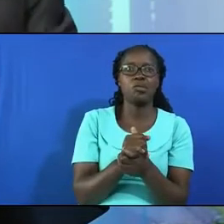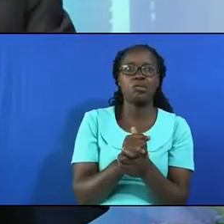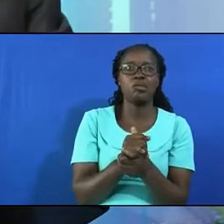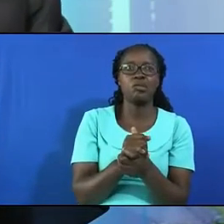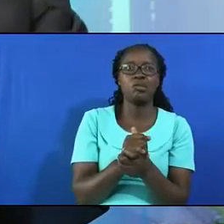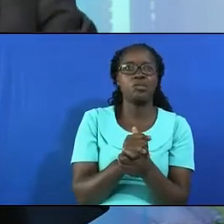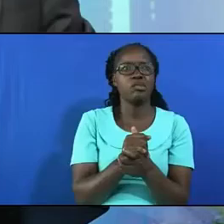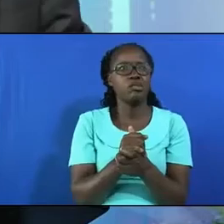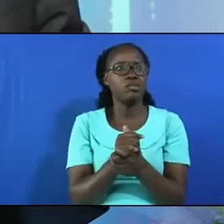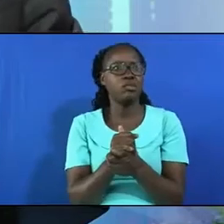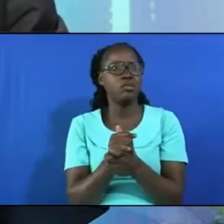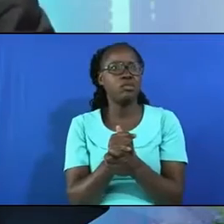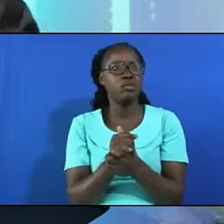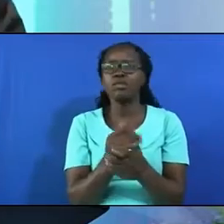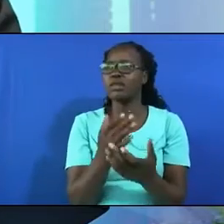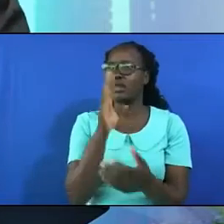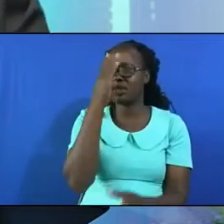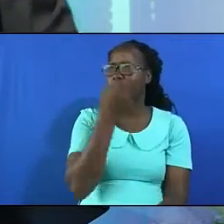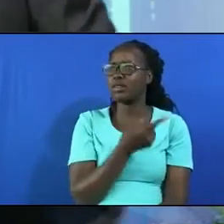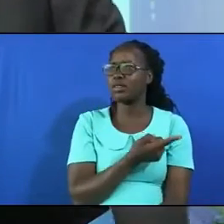Why do you look like you don't trust me?